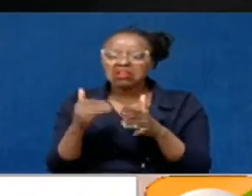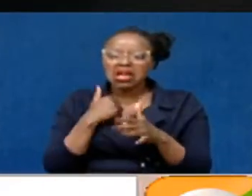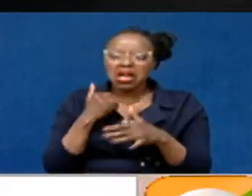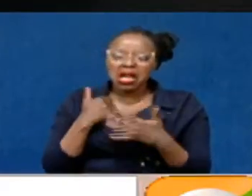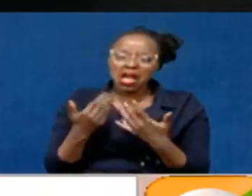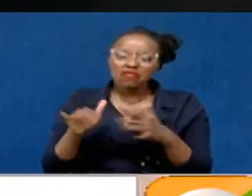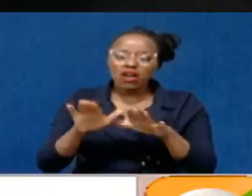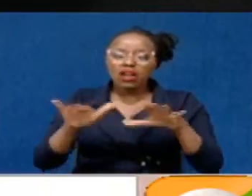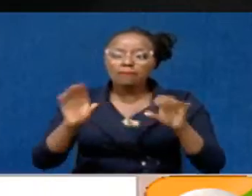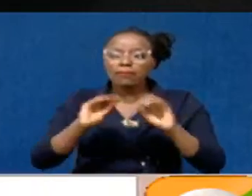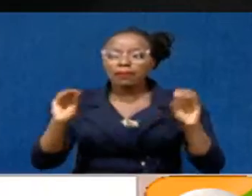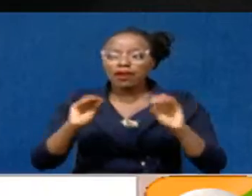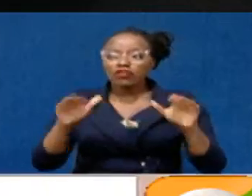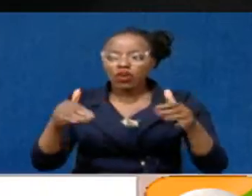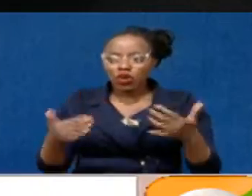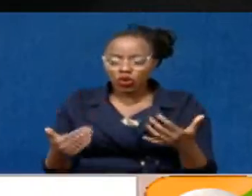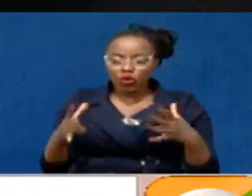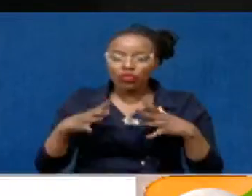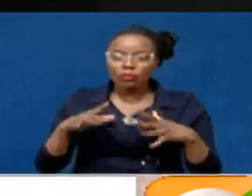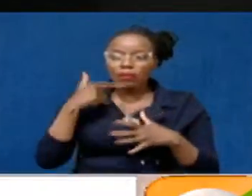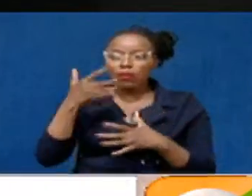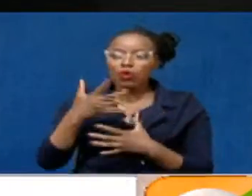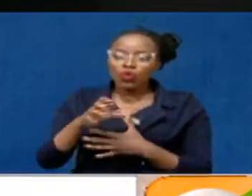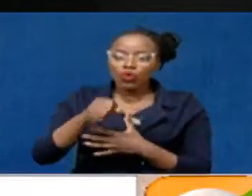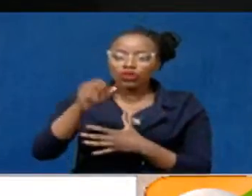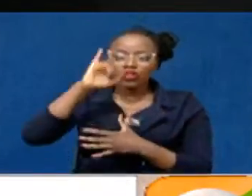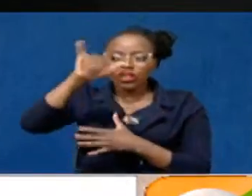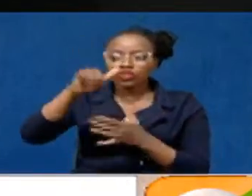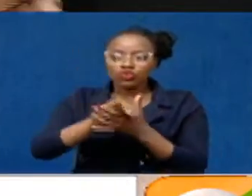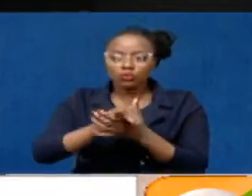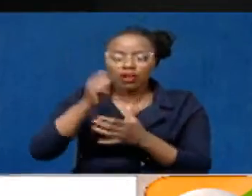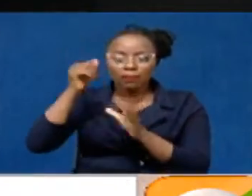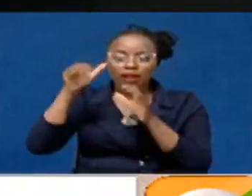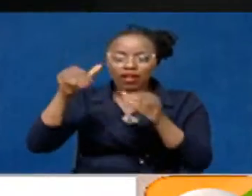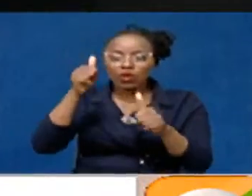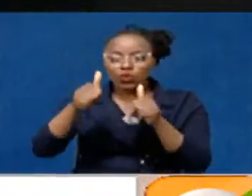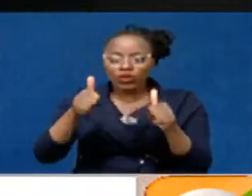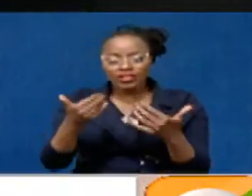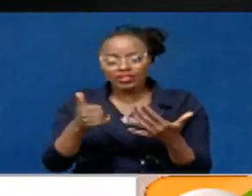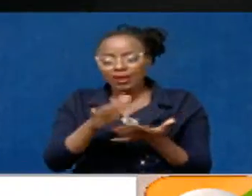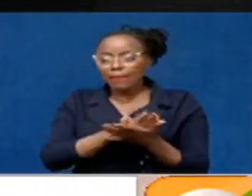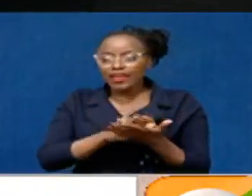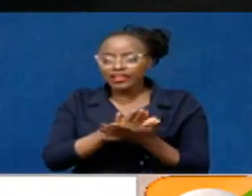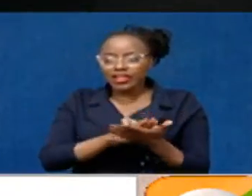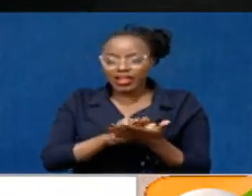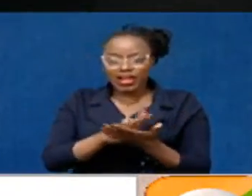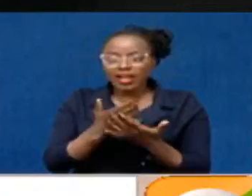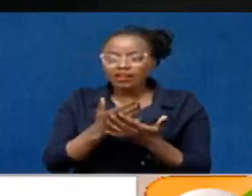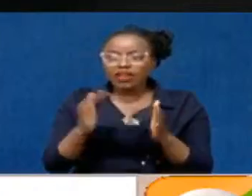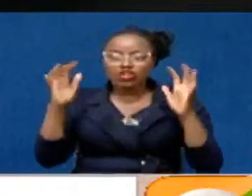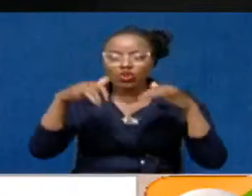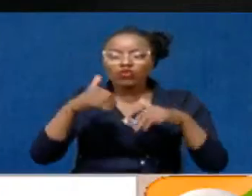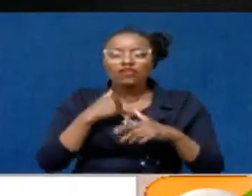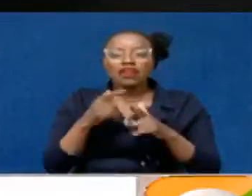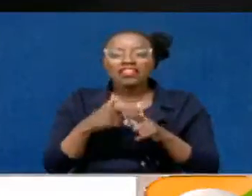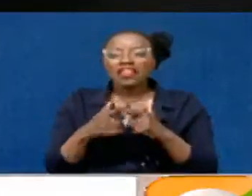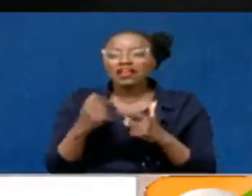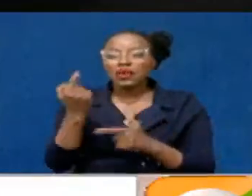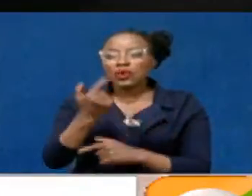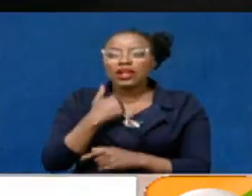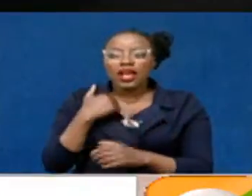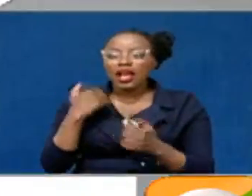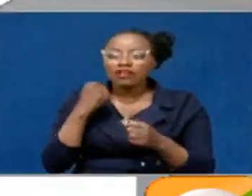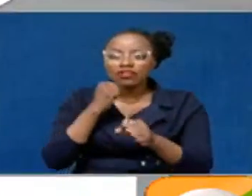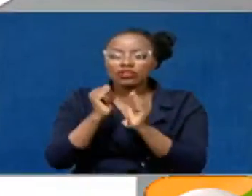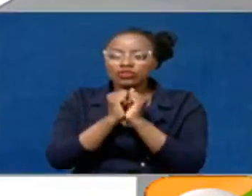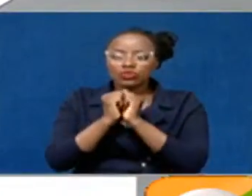or non-permanence or placeholder of Jubilee Party, which essentially performed its functions and now just can't seem to get it